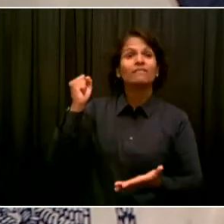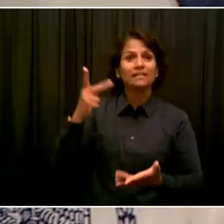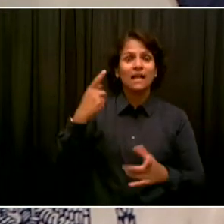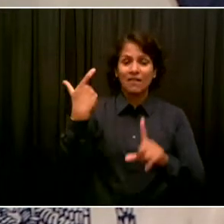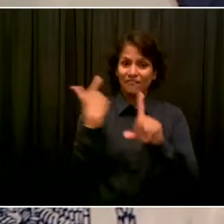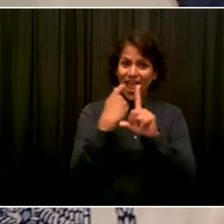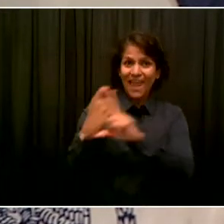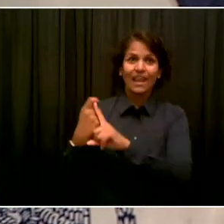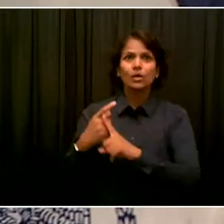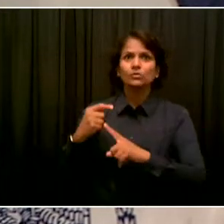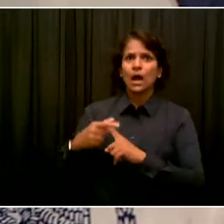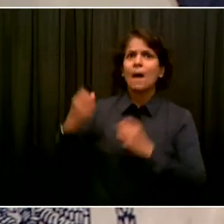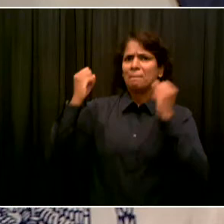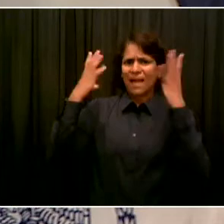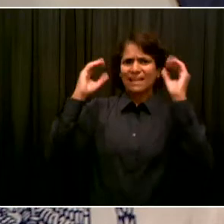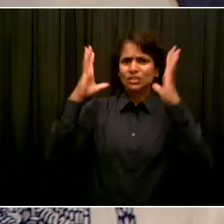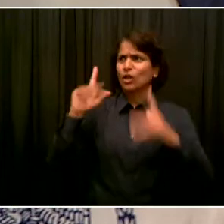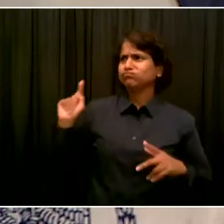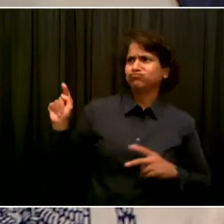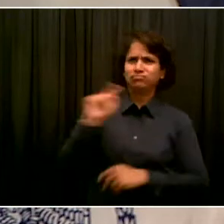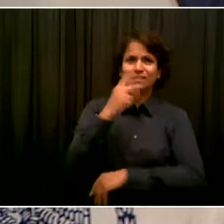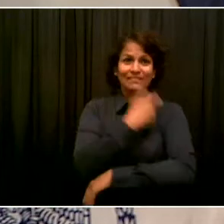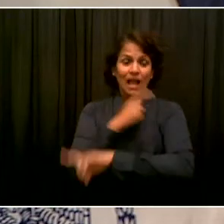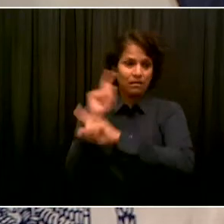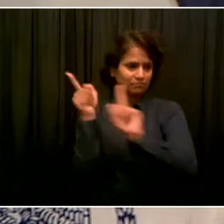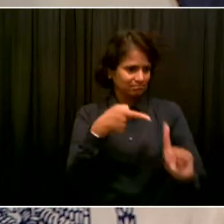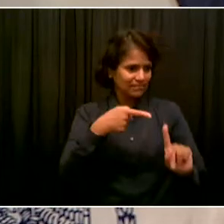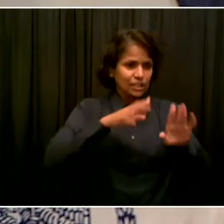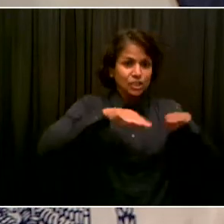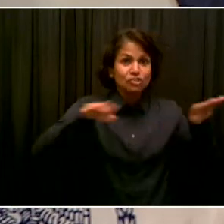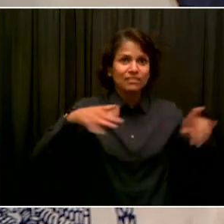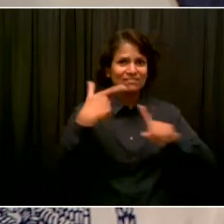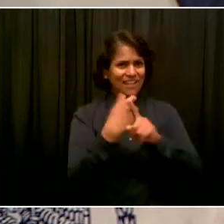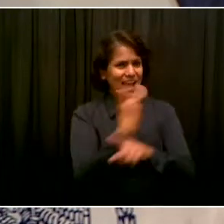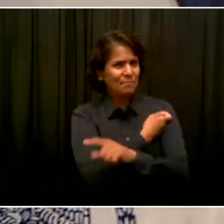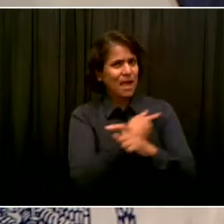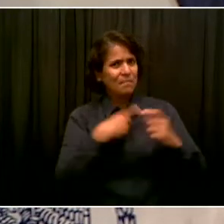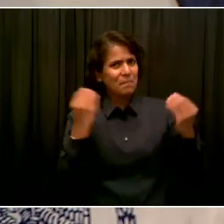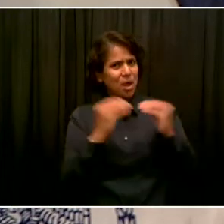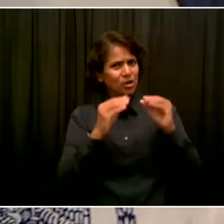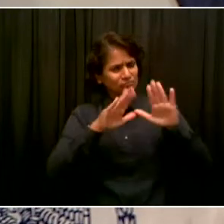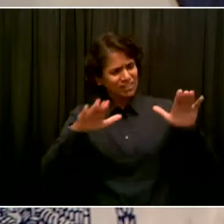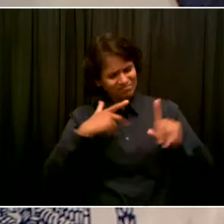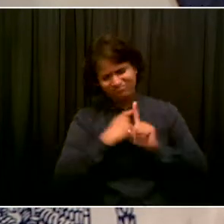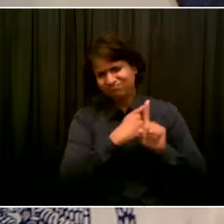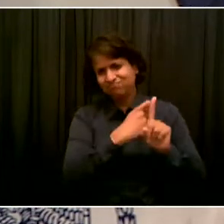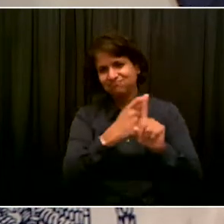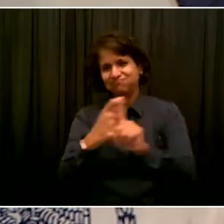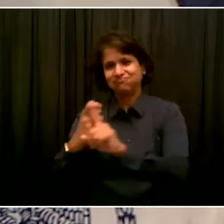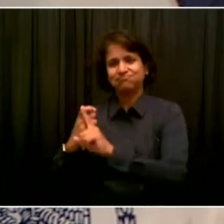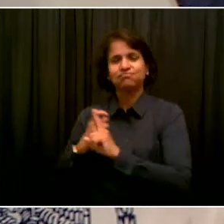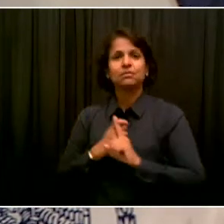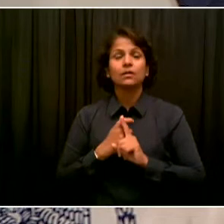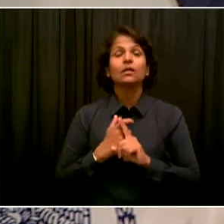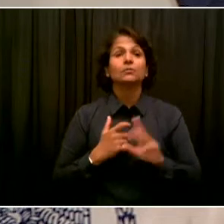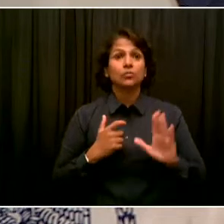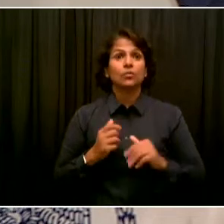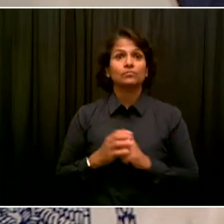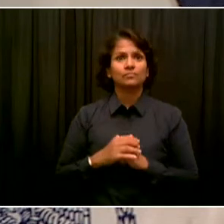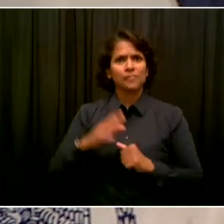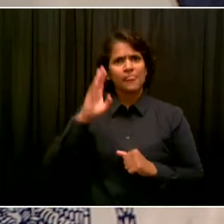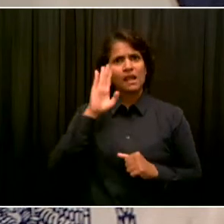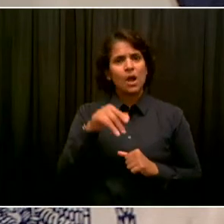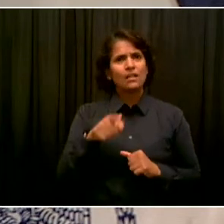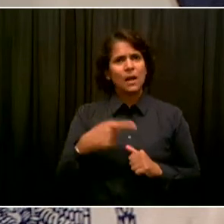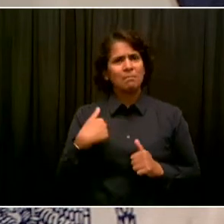yet stunning level of vaccination among youngest New Yorkers. A lot of times it is the young people helping their parents